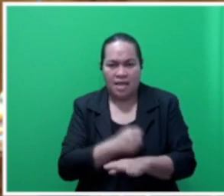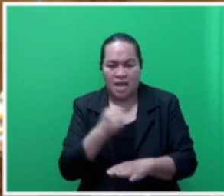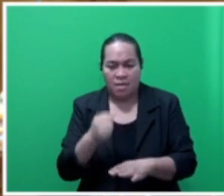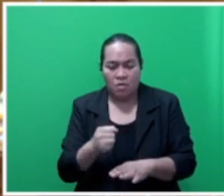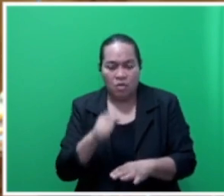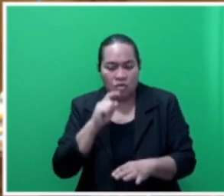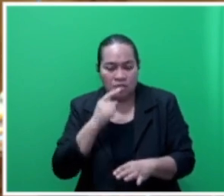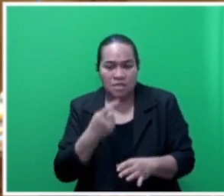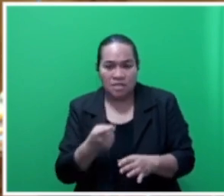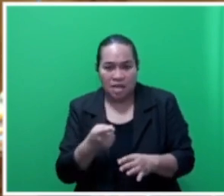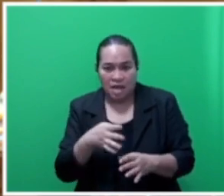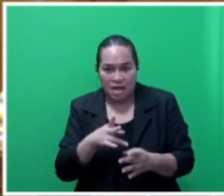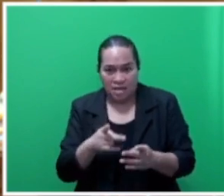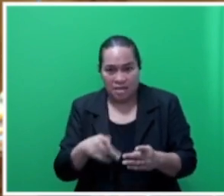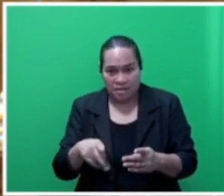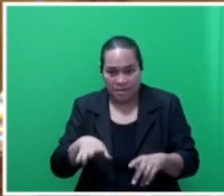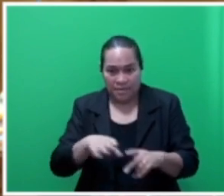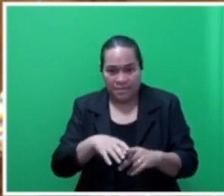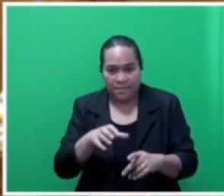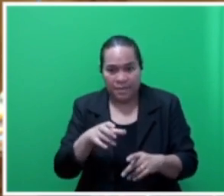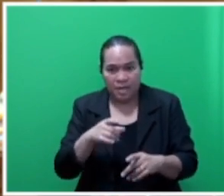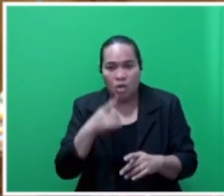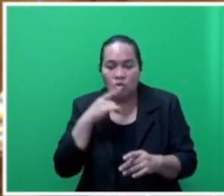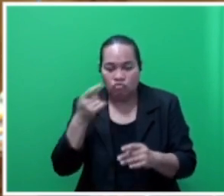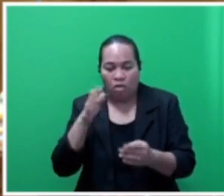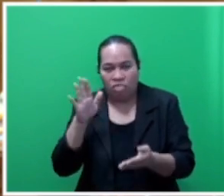remaining fiscal space to near zero.